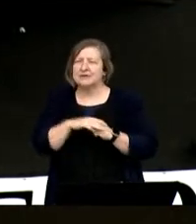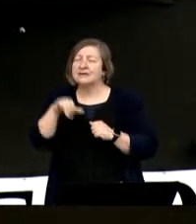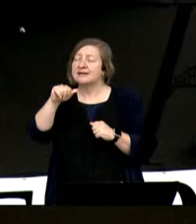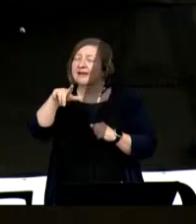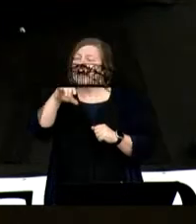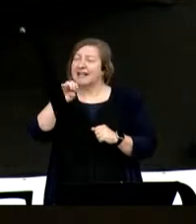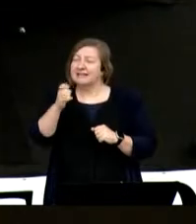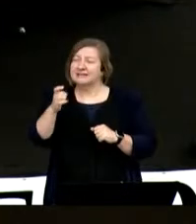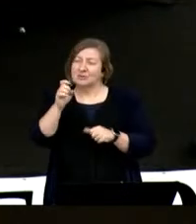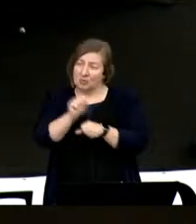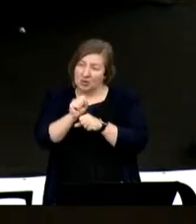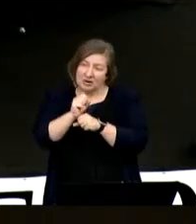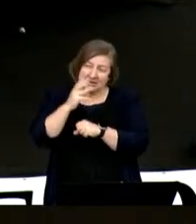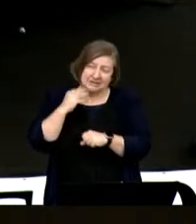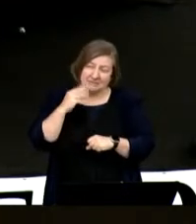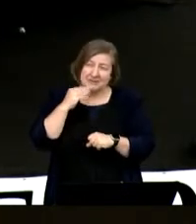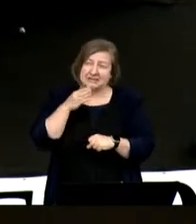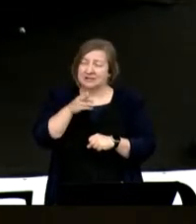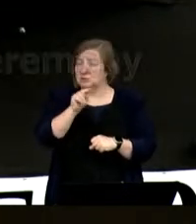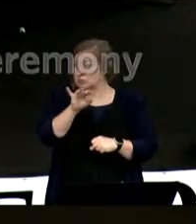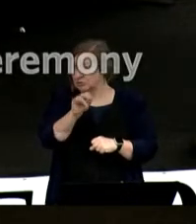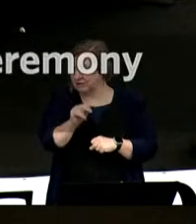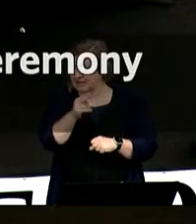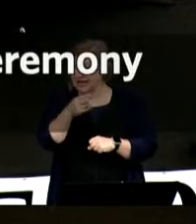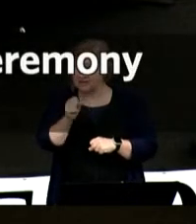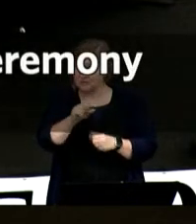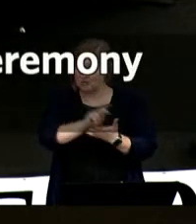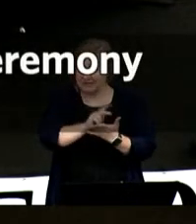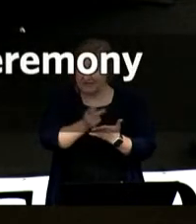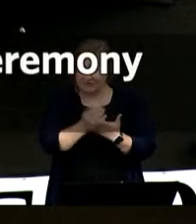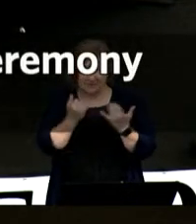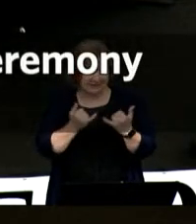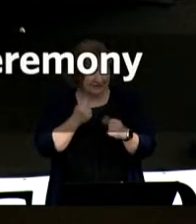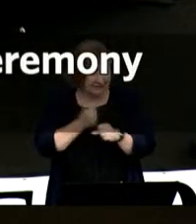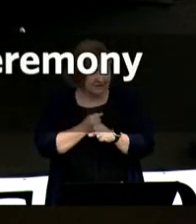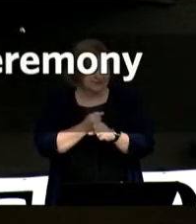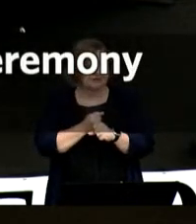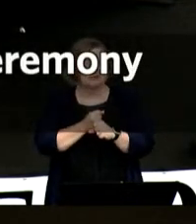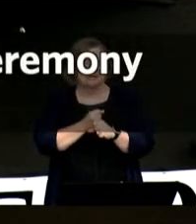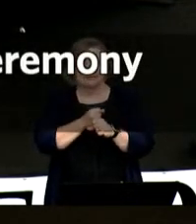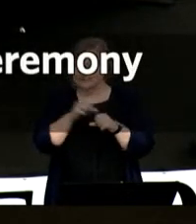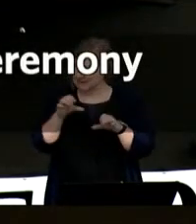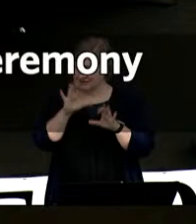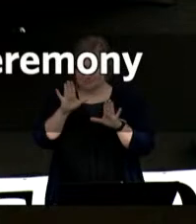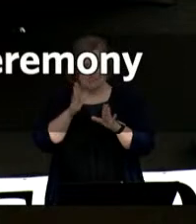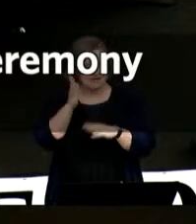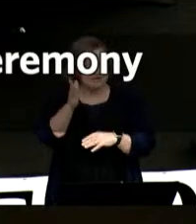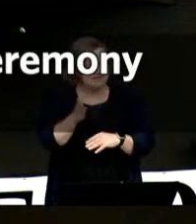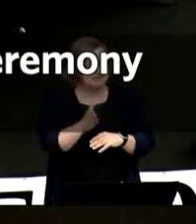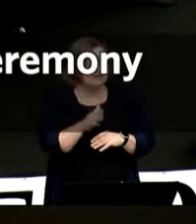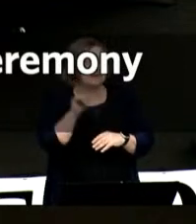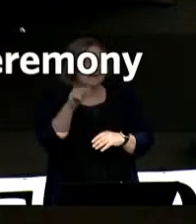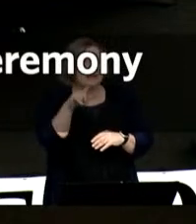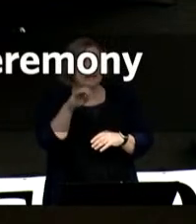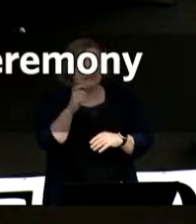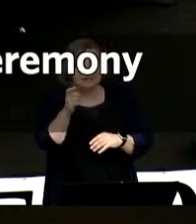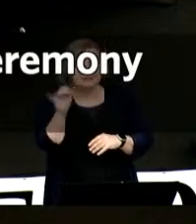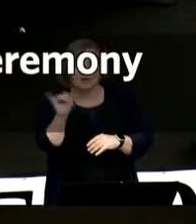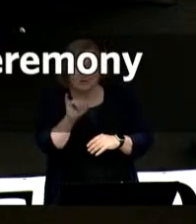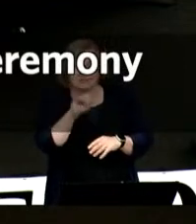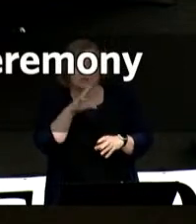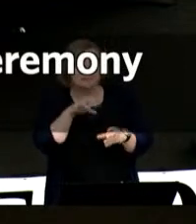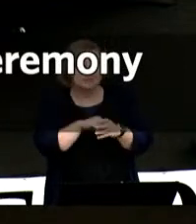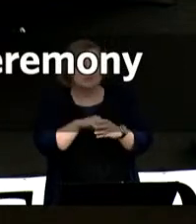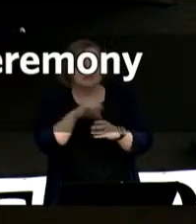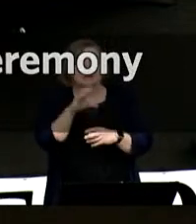Alex has had work experience at Union High School Kitchen this year and done very well there. Alex is also recently enrolled